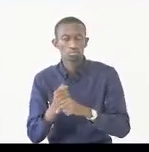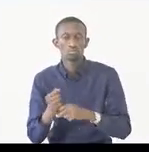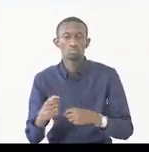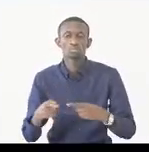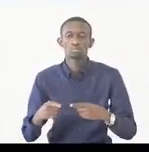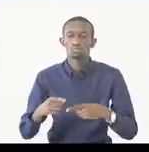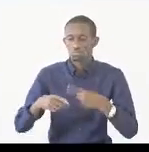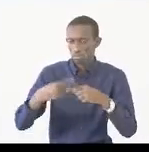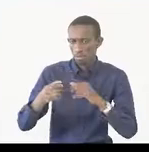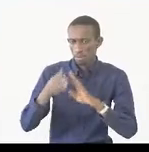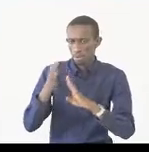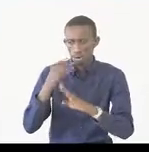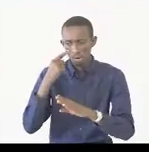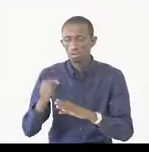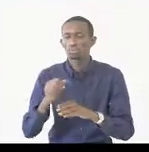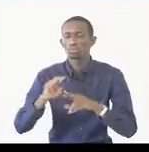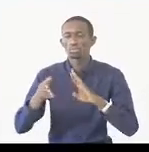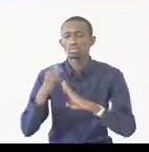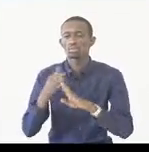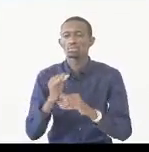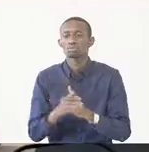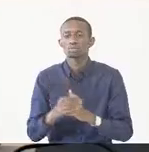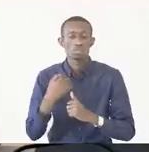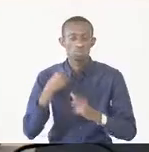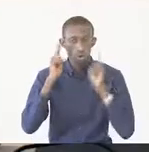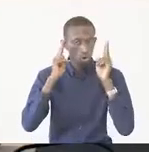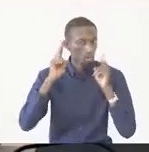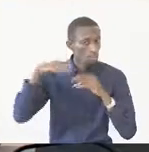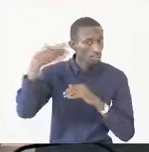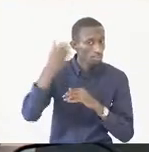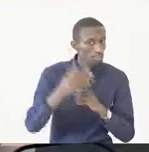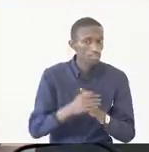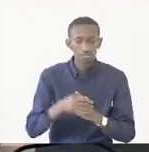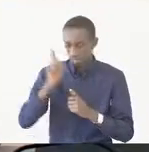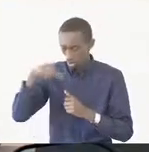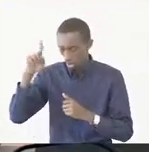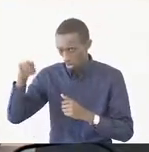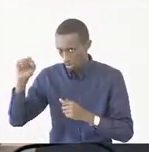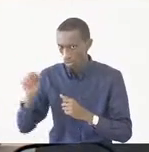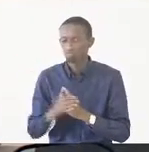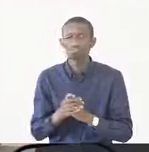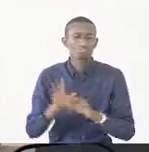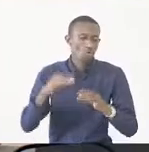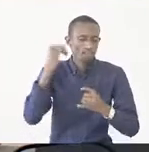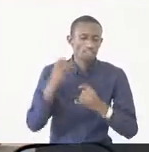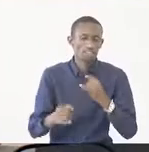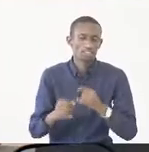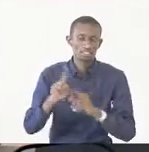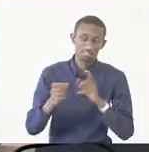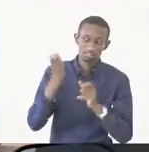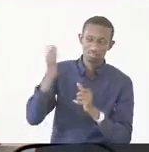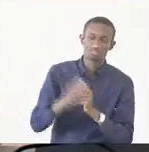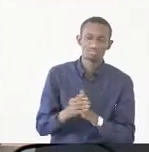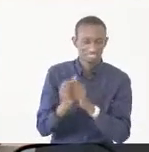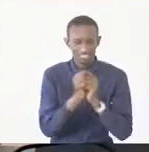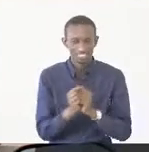also find the speed. And I see you by the next time correcting this or finishing this question with all